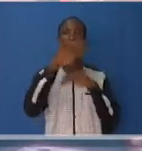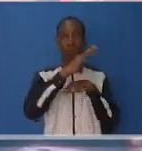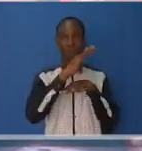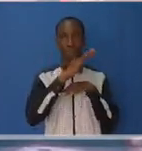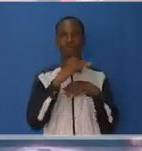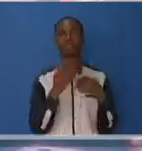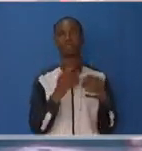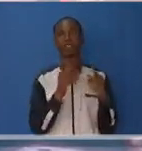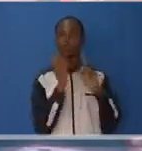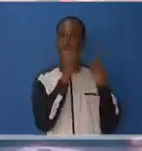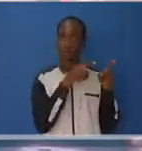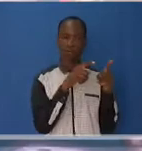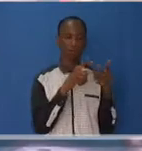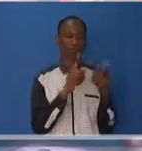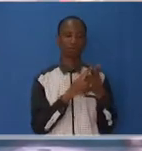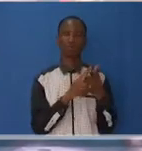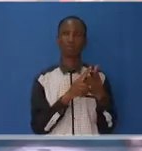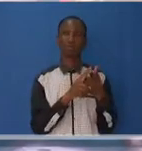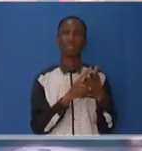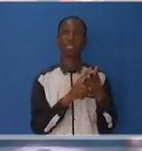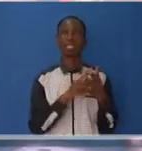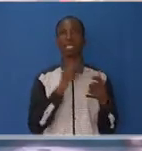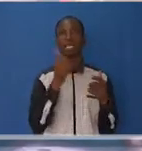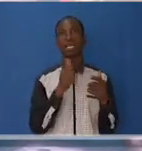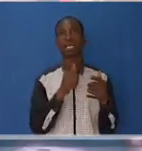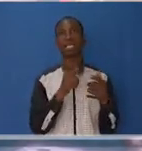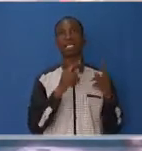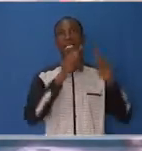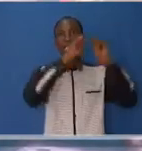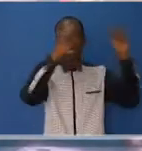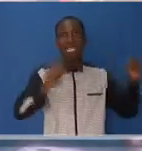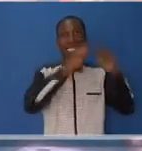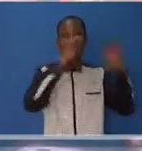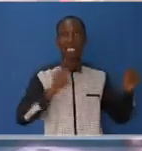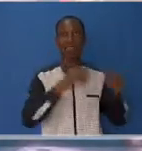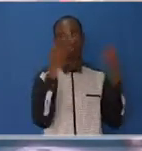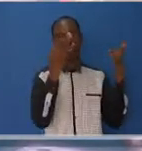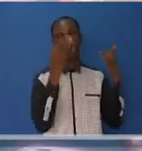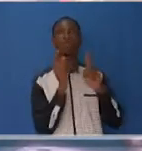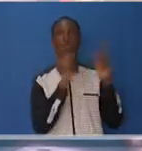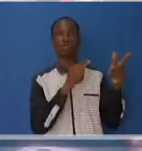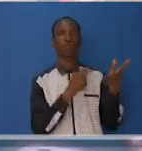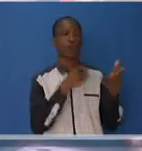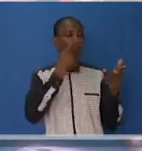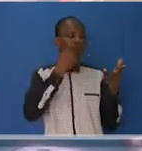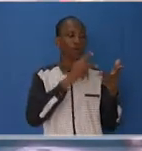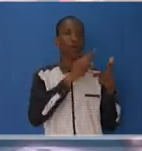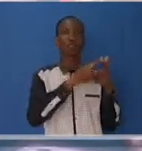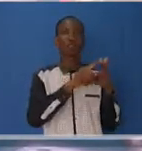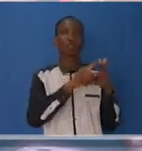Deuteronomy chapter 16 verses 16 and 17 sanyama ni na bible nanso enka mayenne bibiti